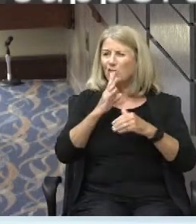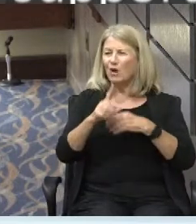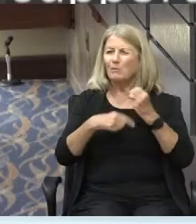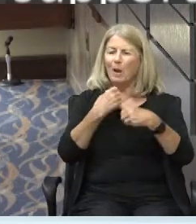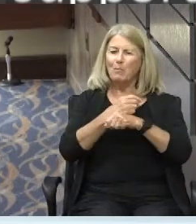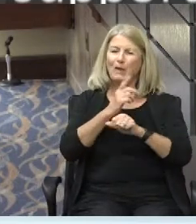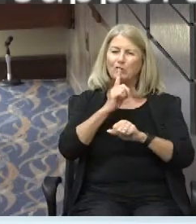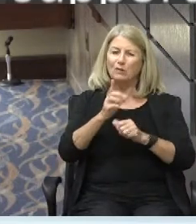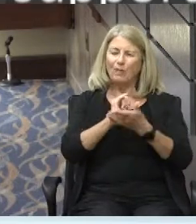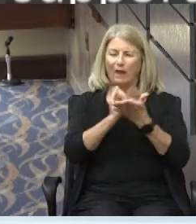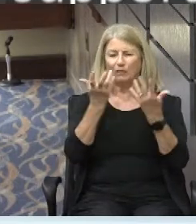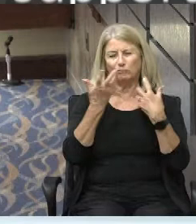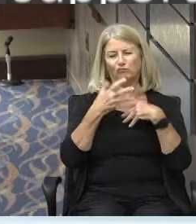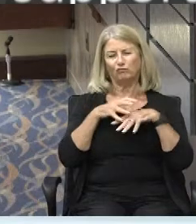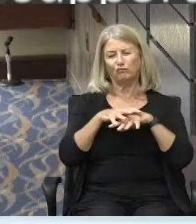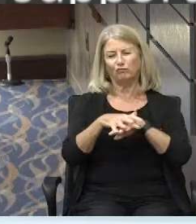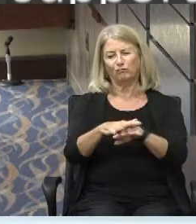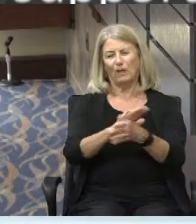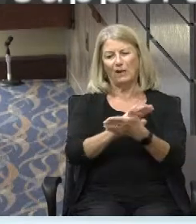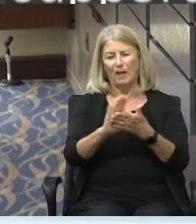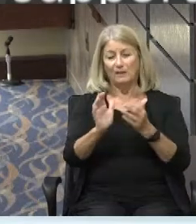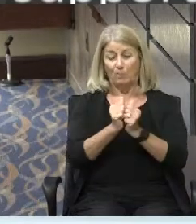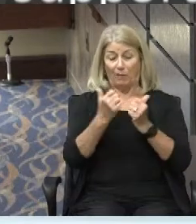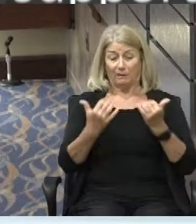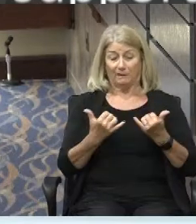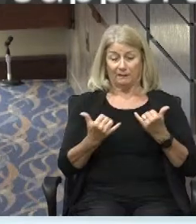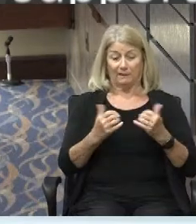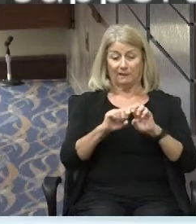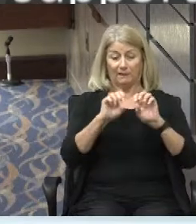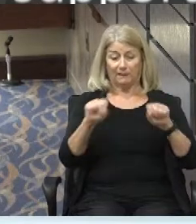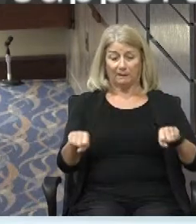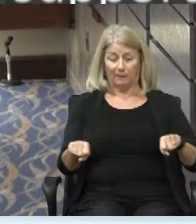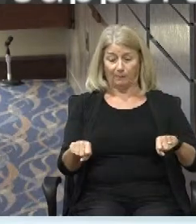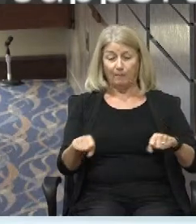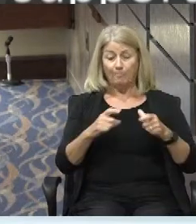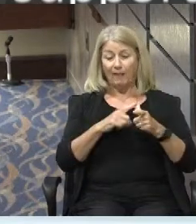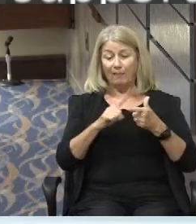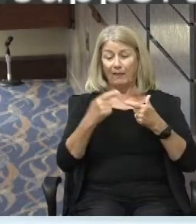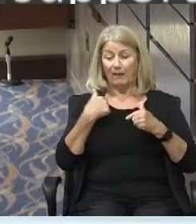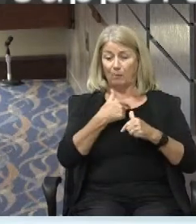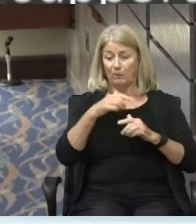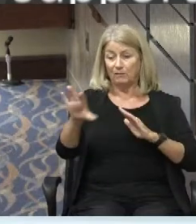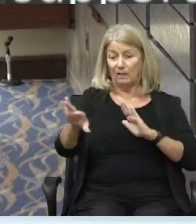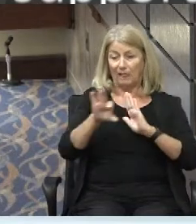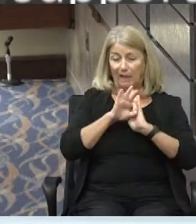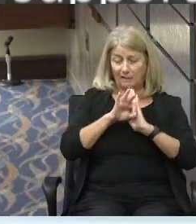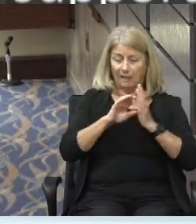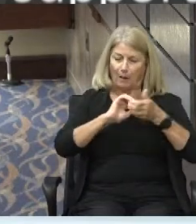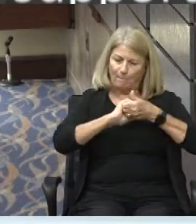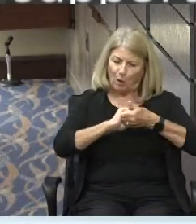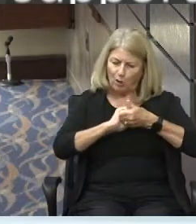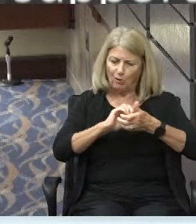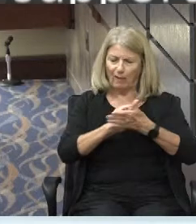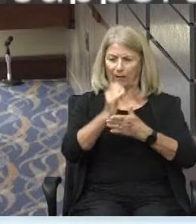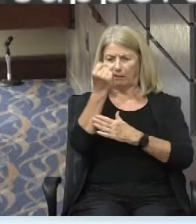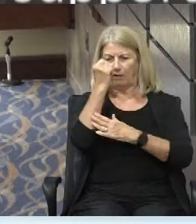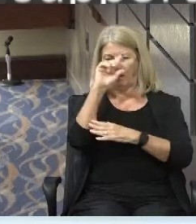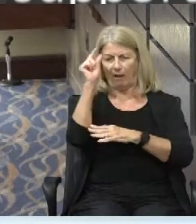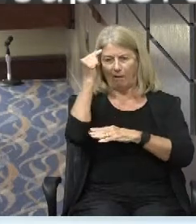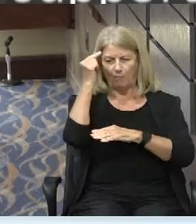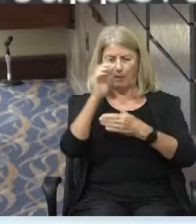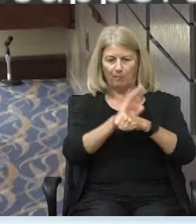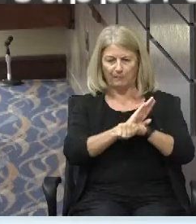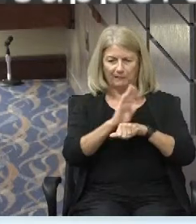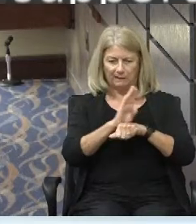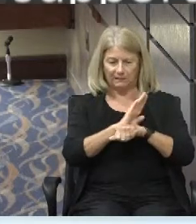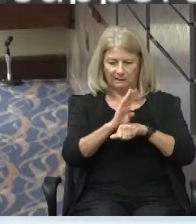integrated nicely with our existing systems. And then we selected a partner that understood government business. And